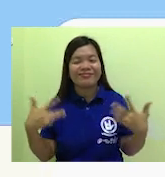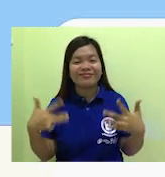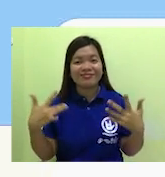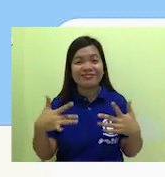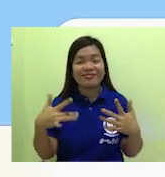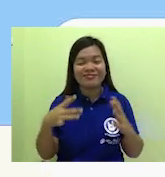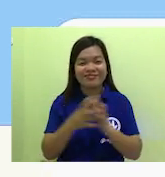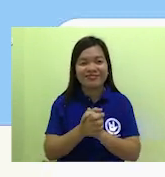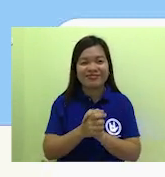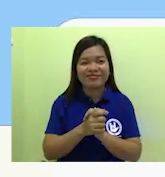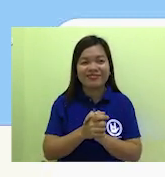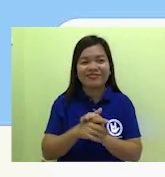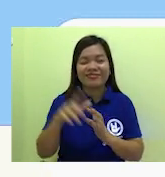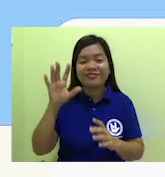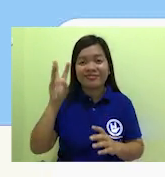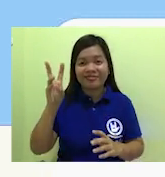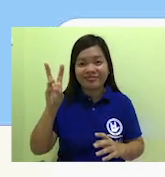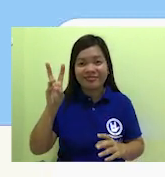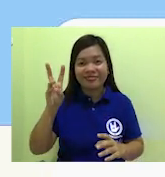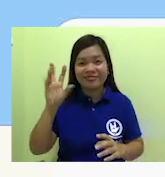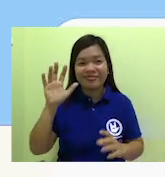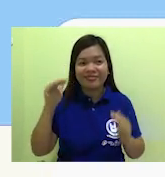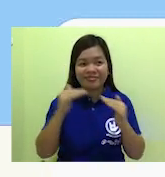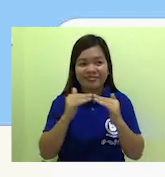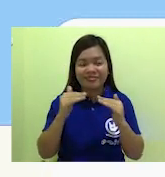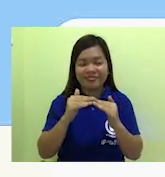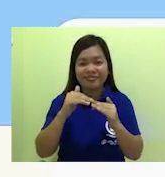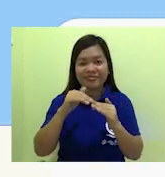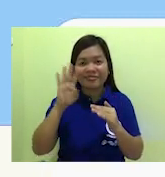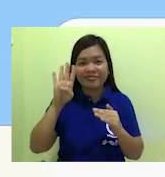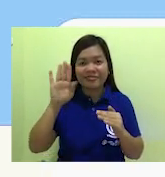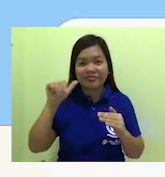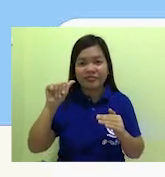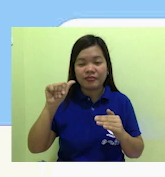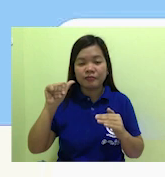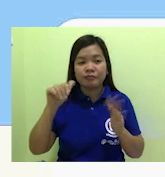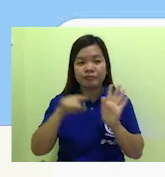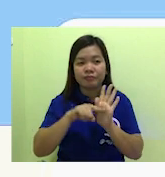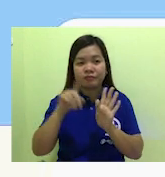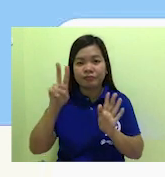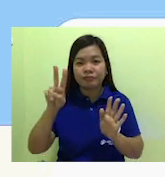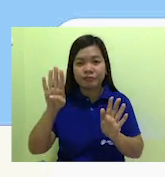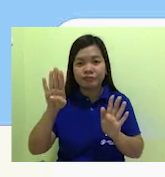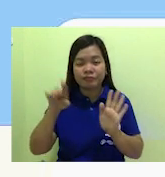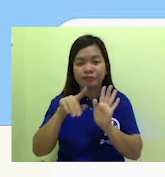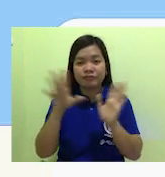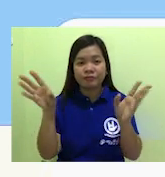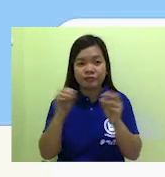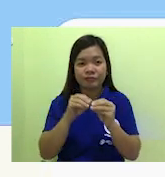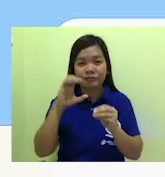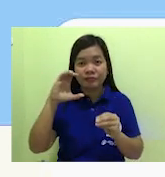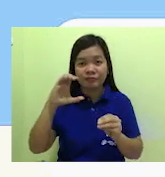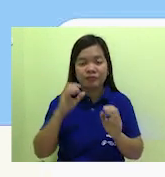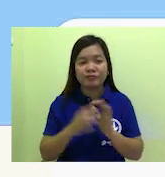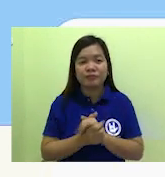Amazing! The equation is 6 equals 4a minus 2b plus